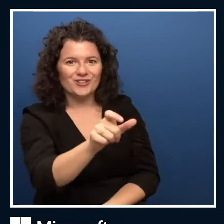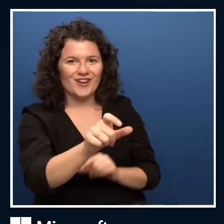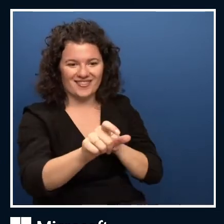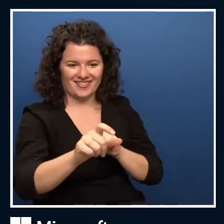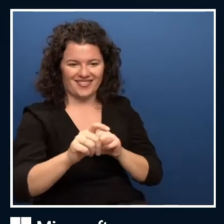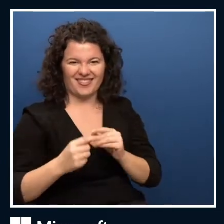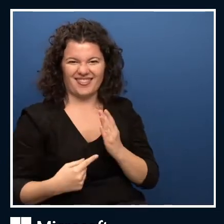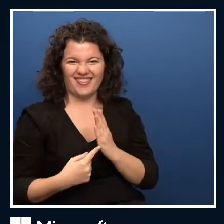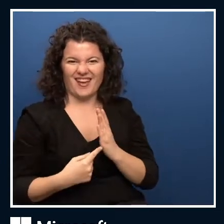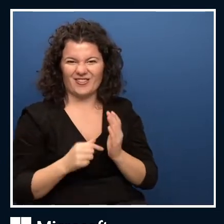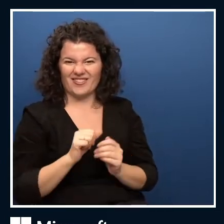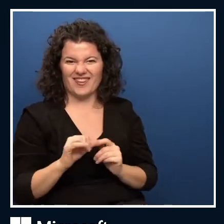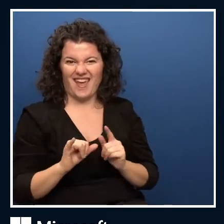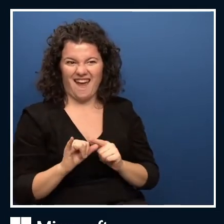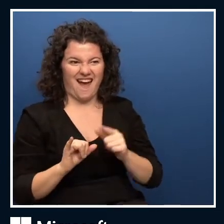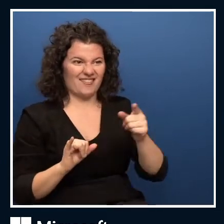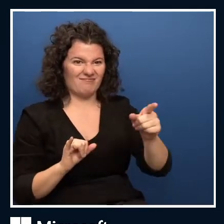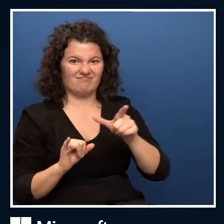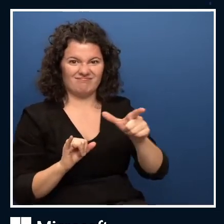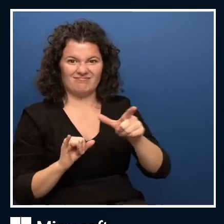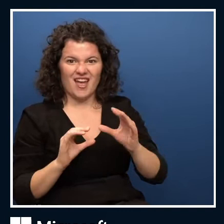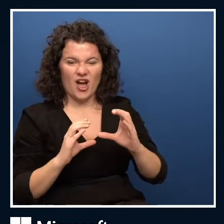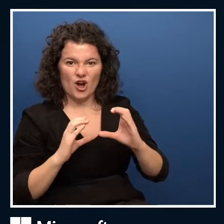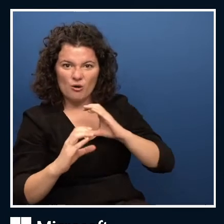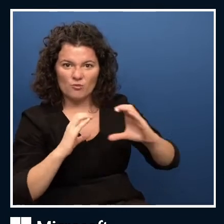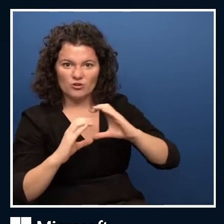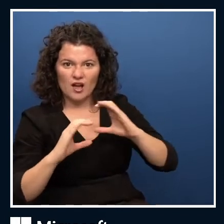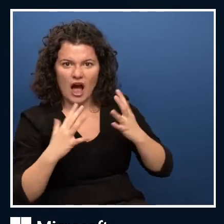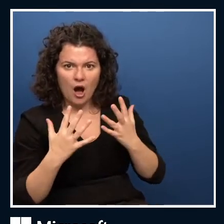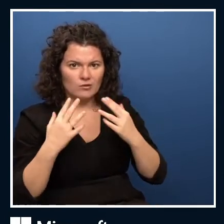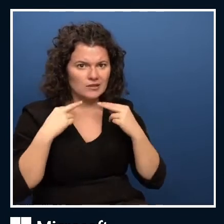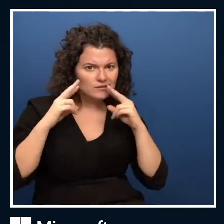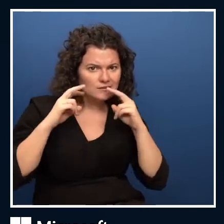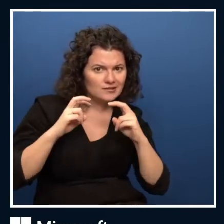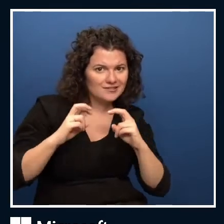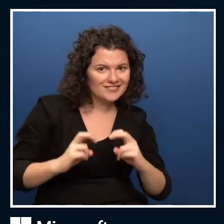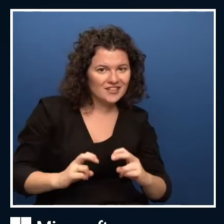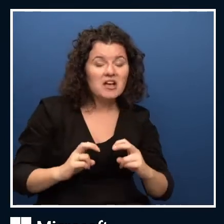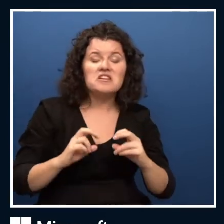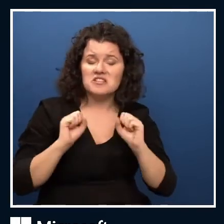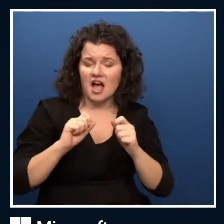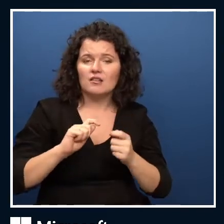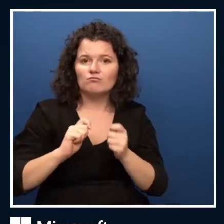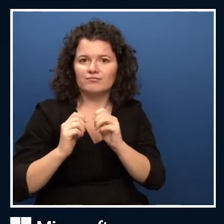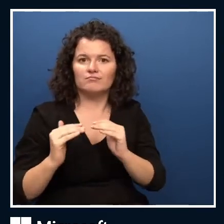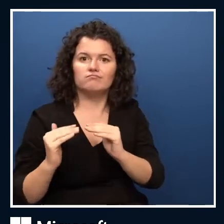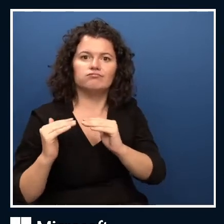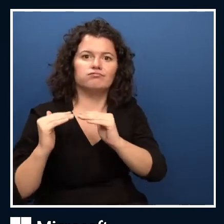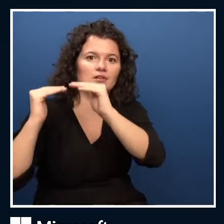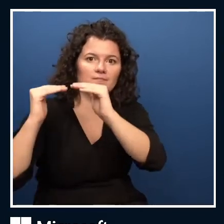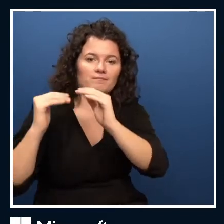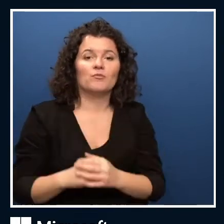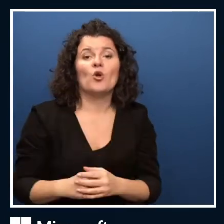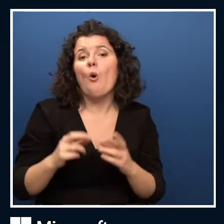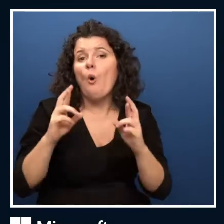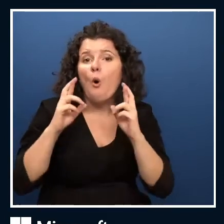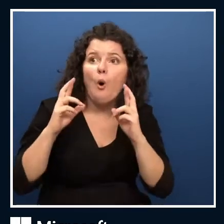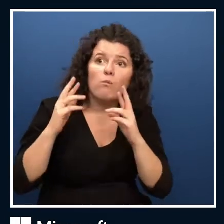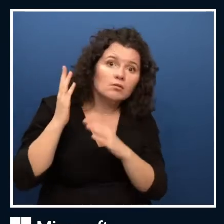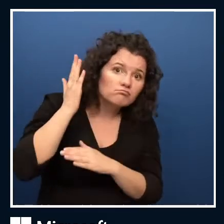our technology which we have developing during the competition, and we hope that it will help